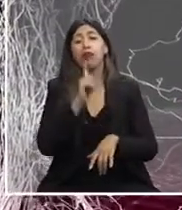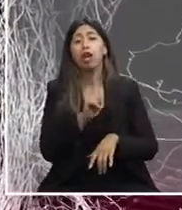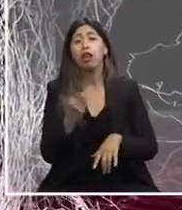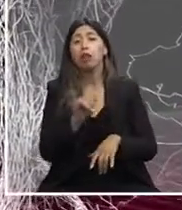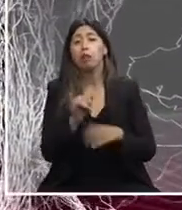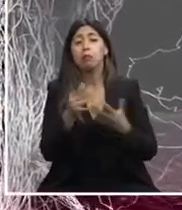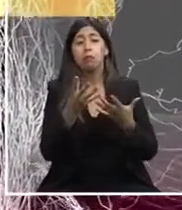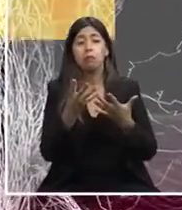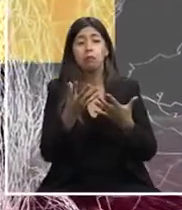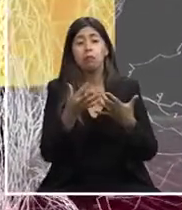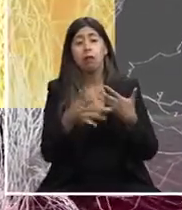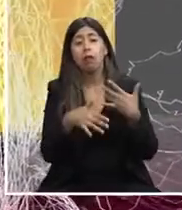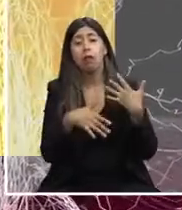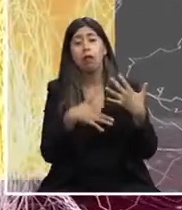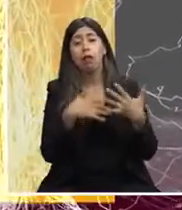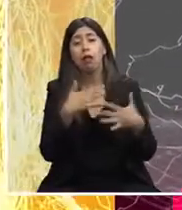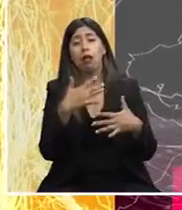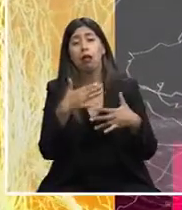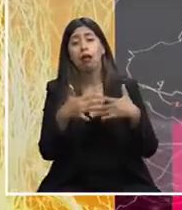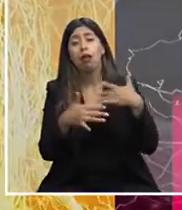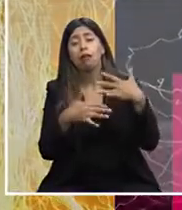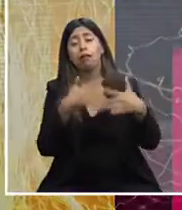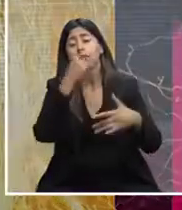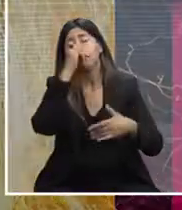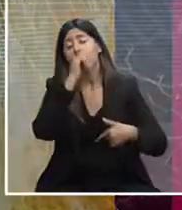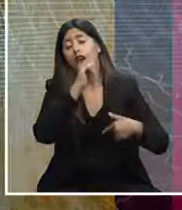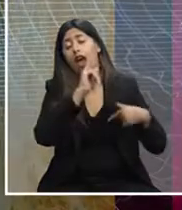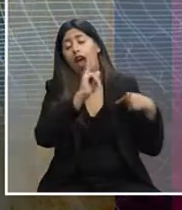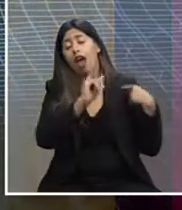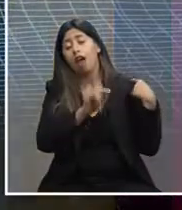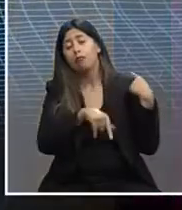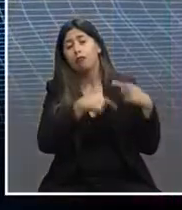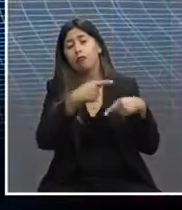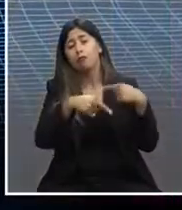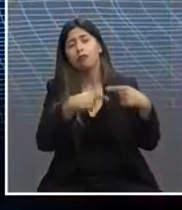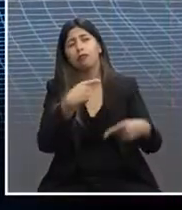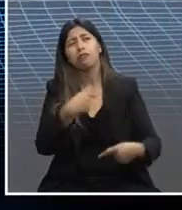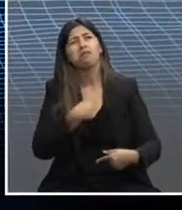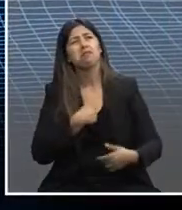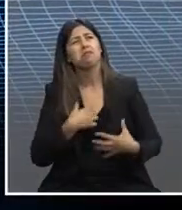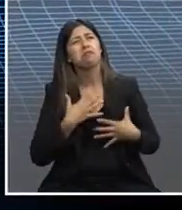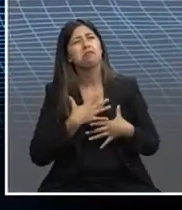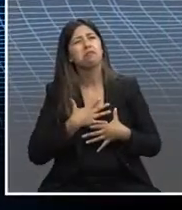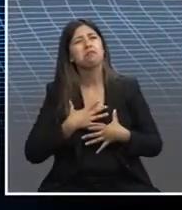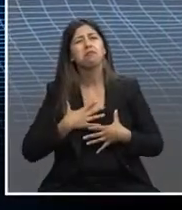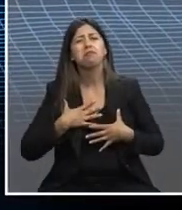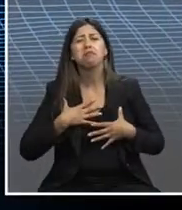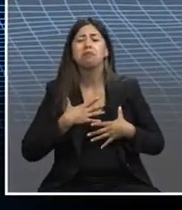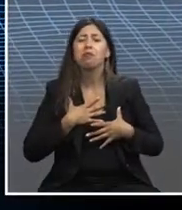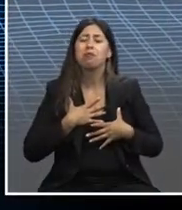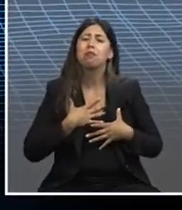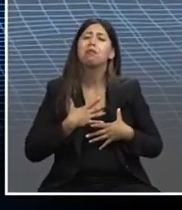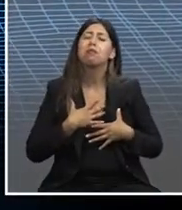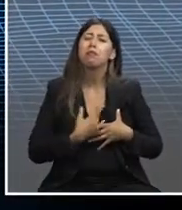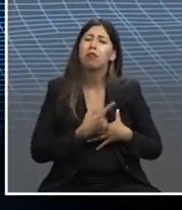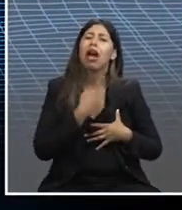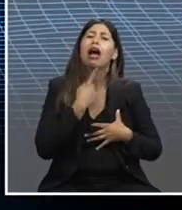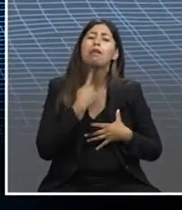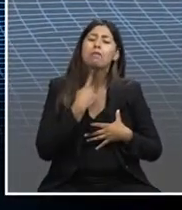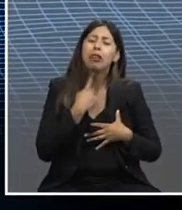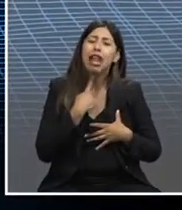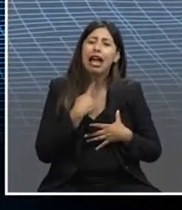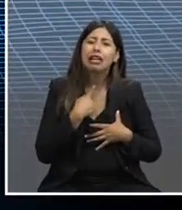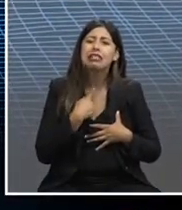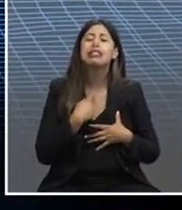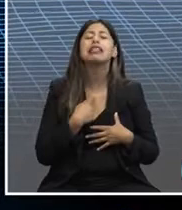very little. Similar effects can be achieved in the pursuit of social status. Rather than accumulating